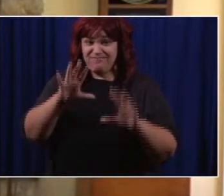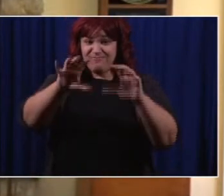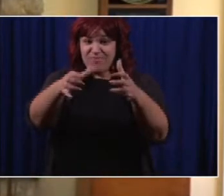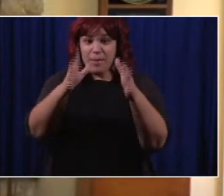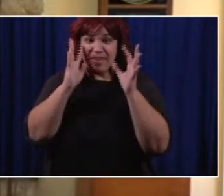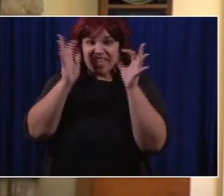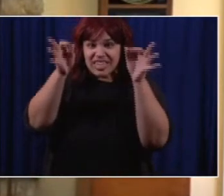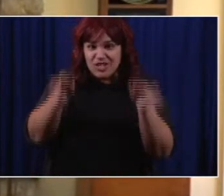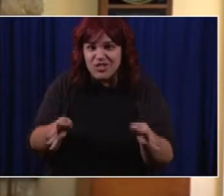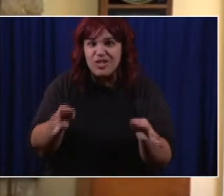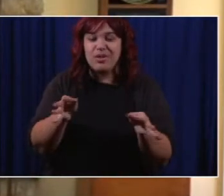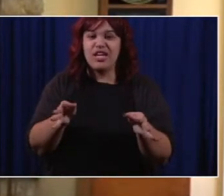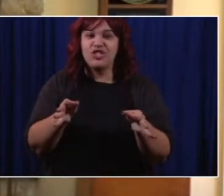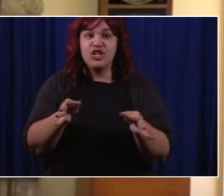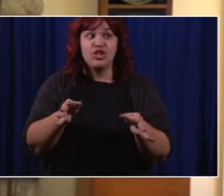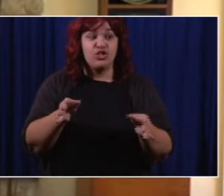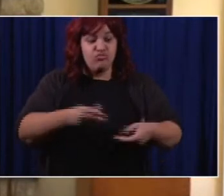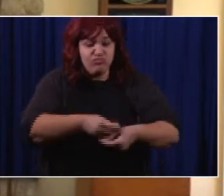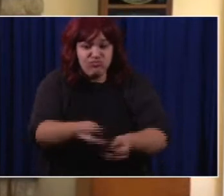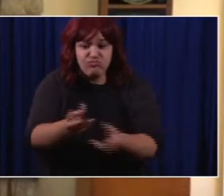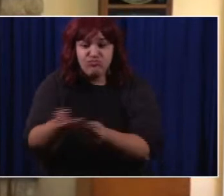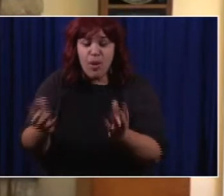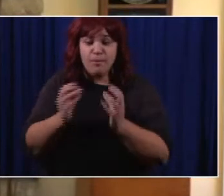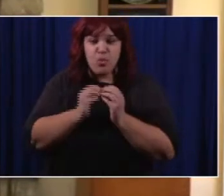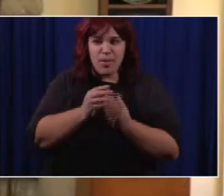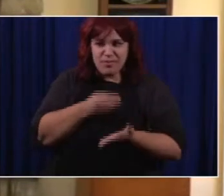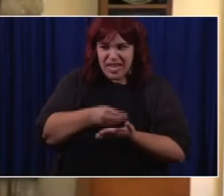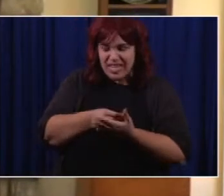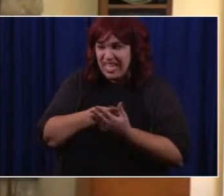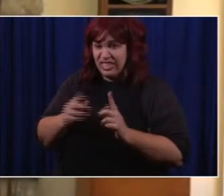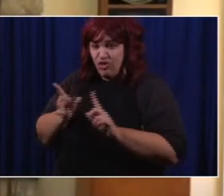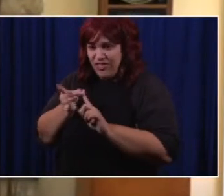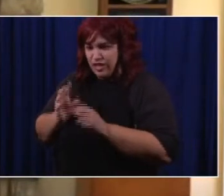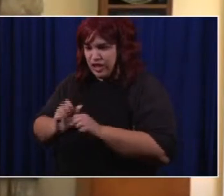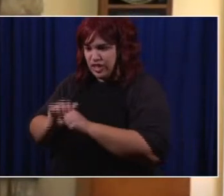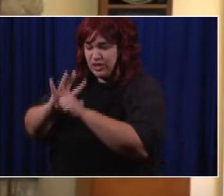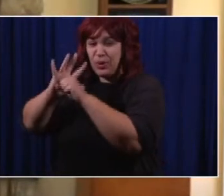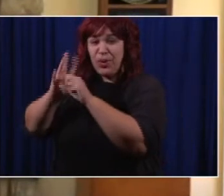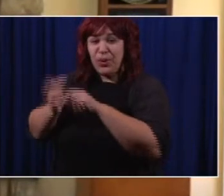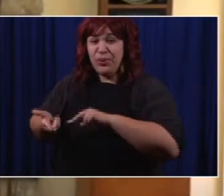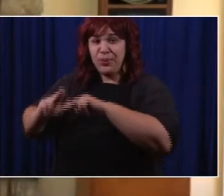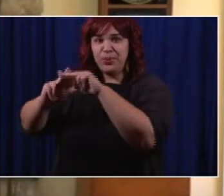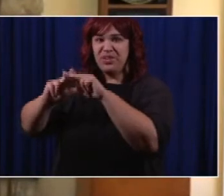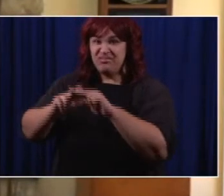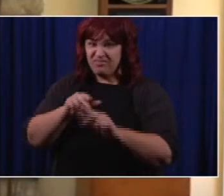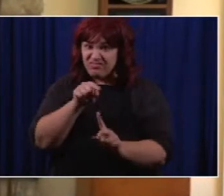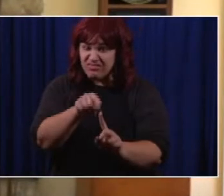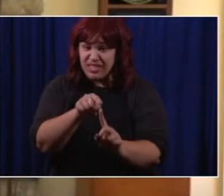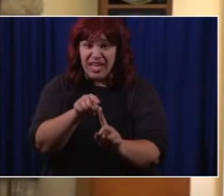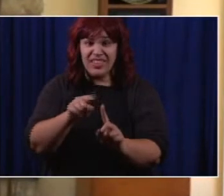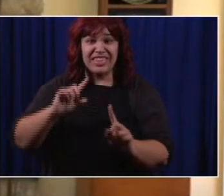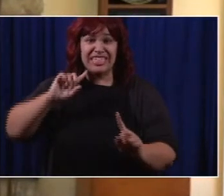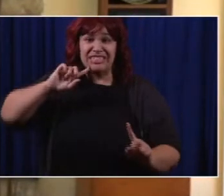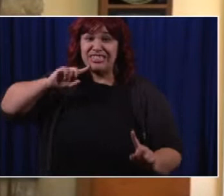up because of this? Yeah, this is very important. I talked to Senator Portman